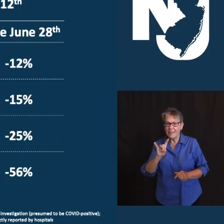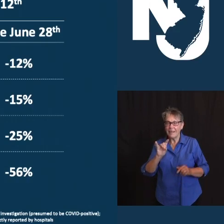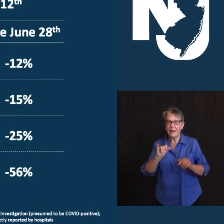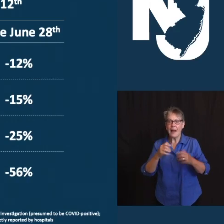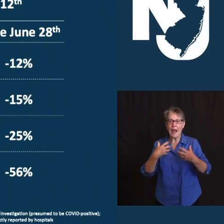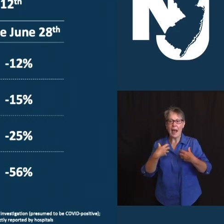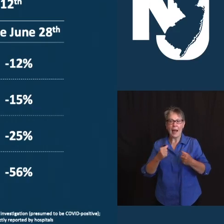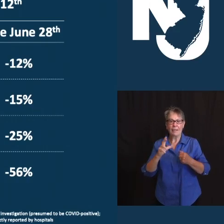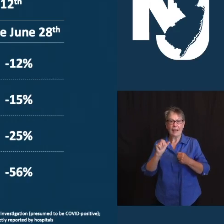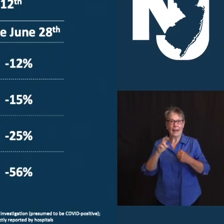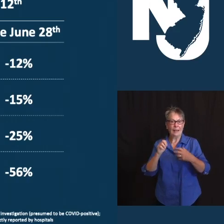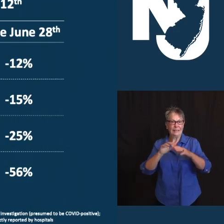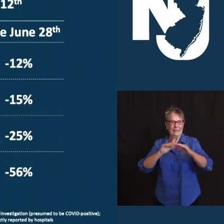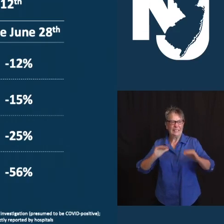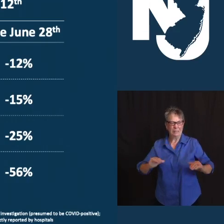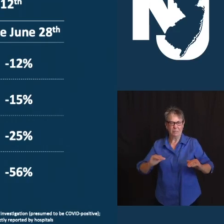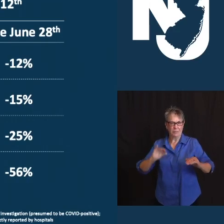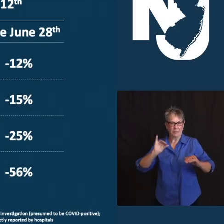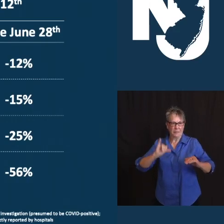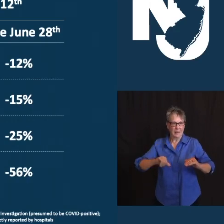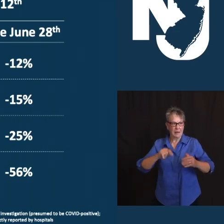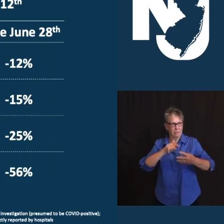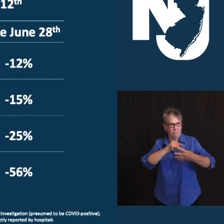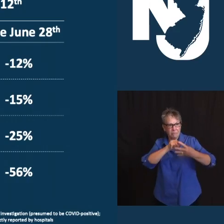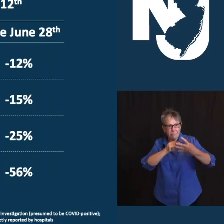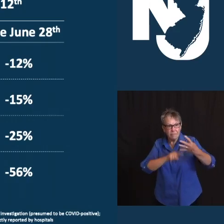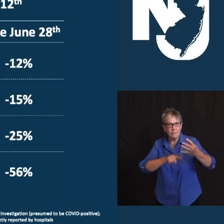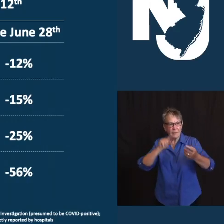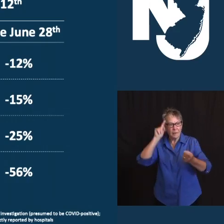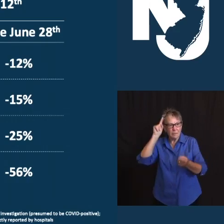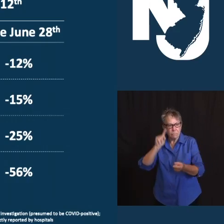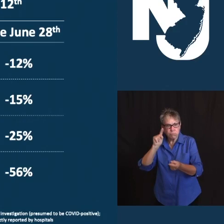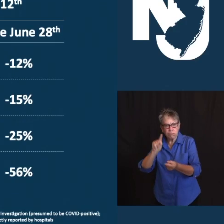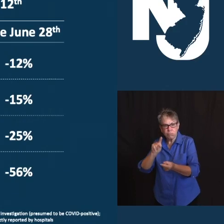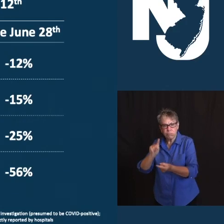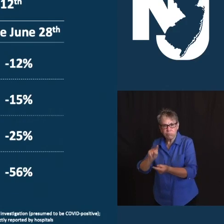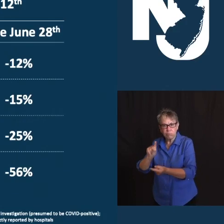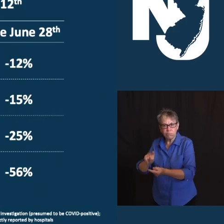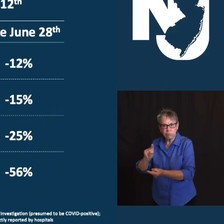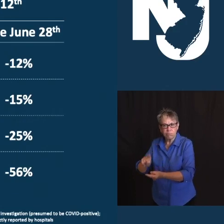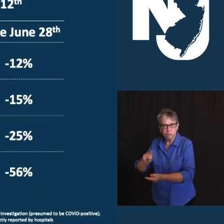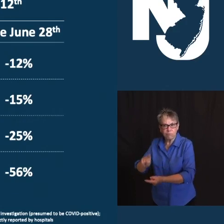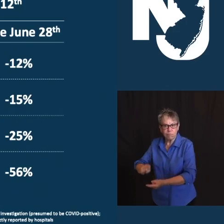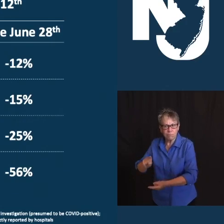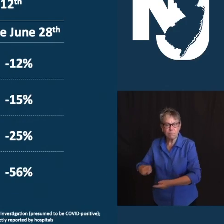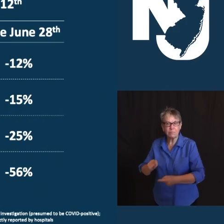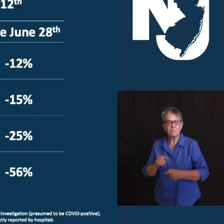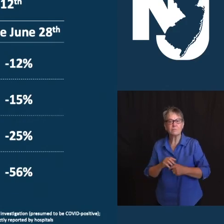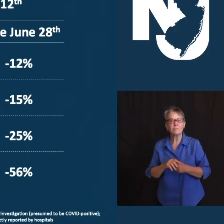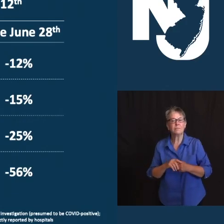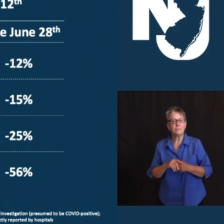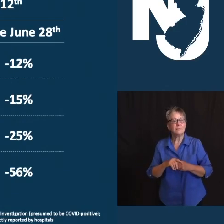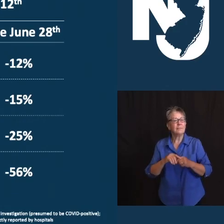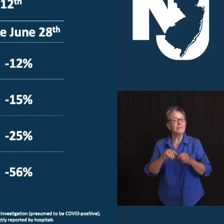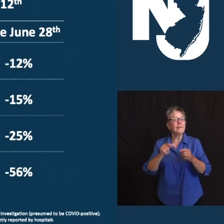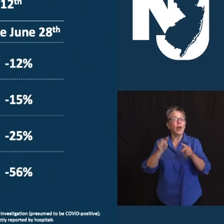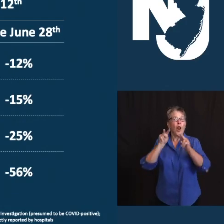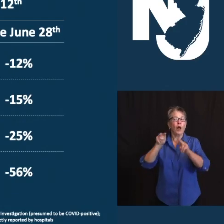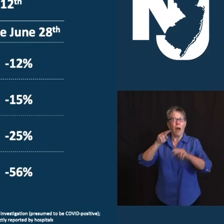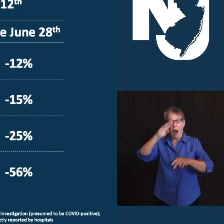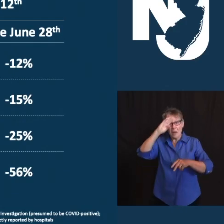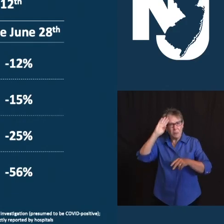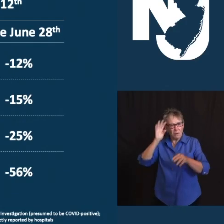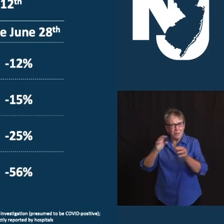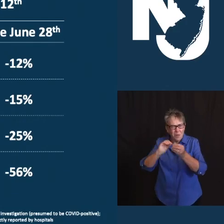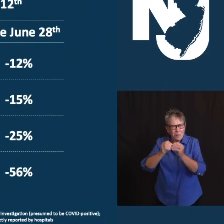response. I keep hearing the voices of those who look only at our hospital numbers, which indeed are meaningfully better, to say that